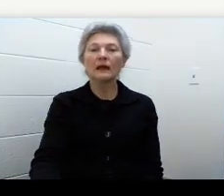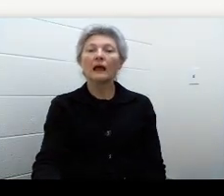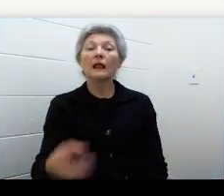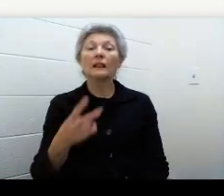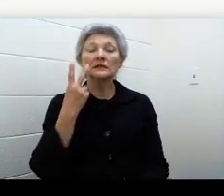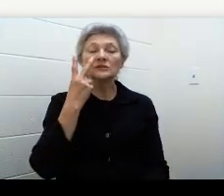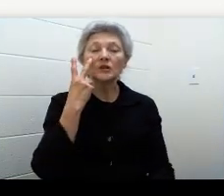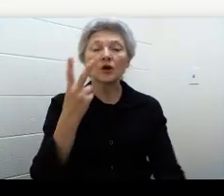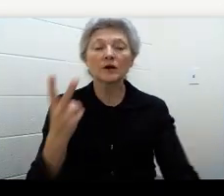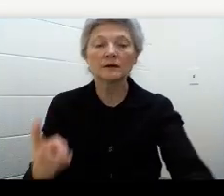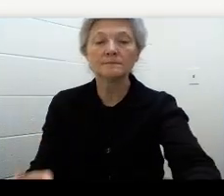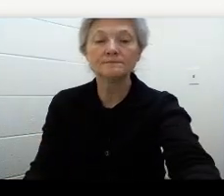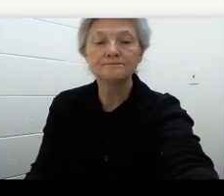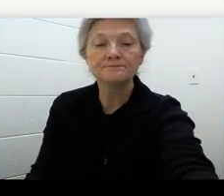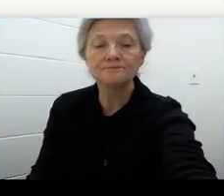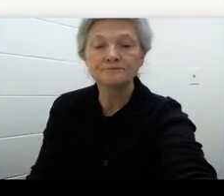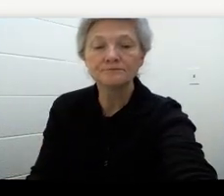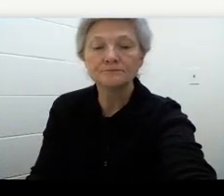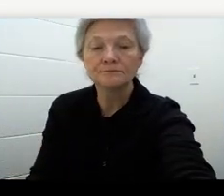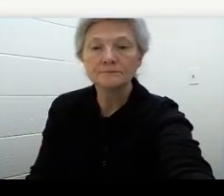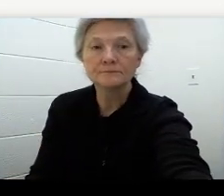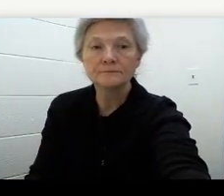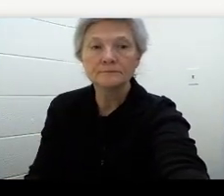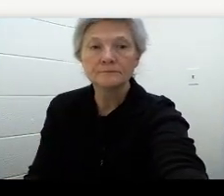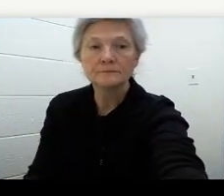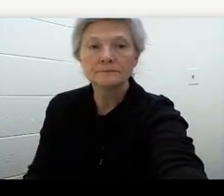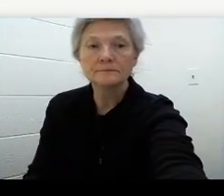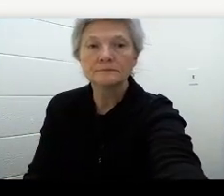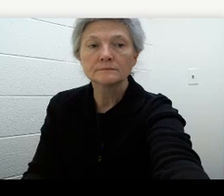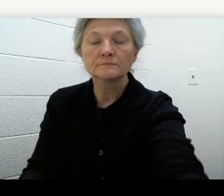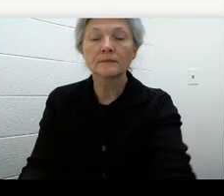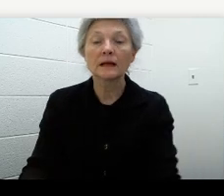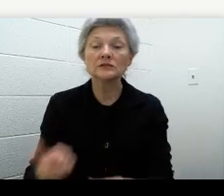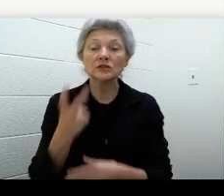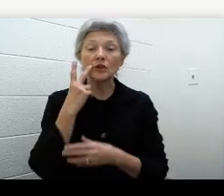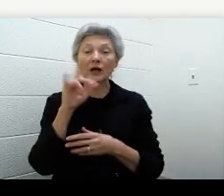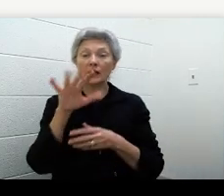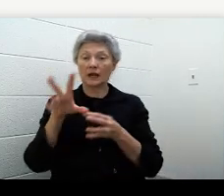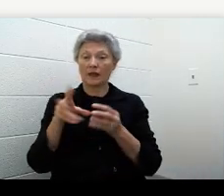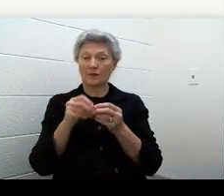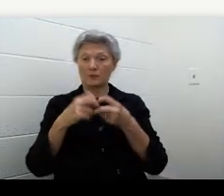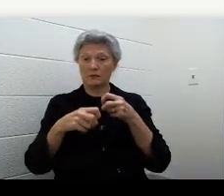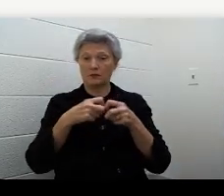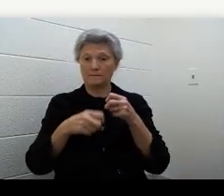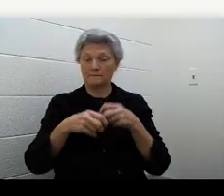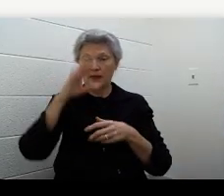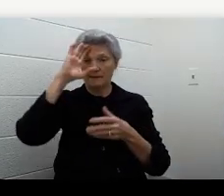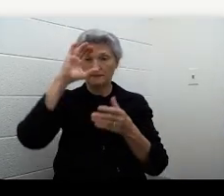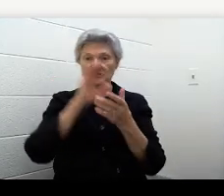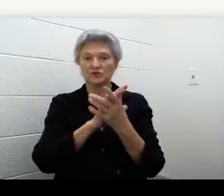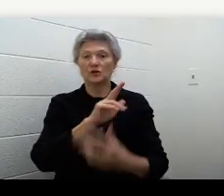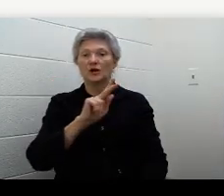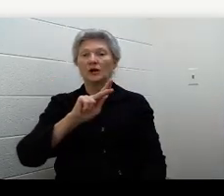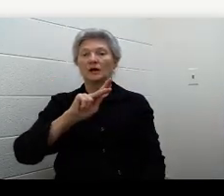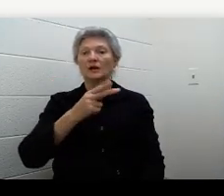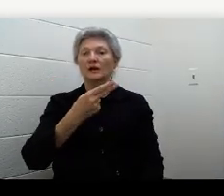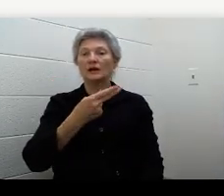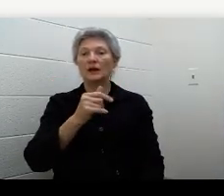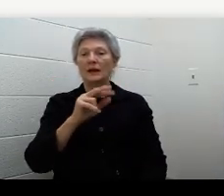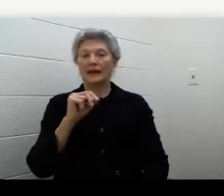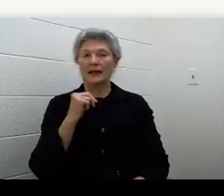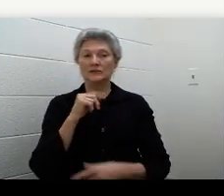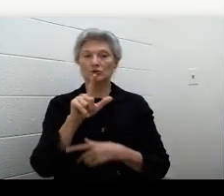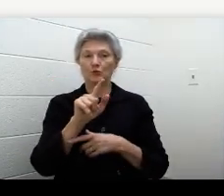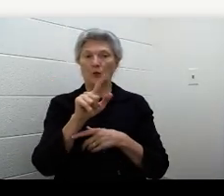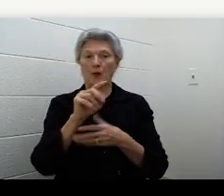take a look at another problem. Mr. Khan has 21 markers. He put 7 markers in